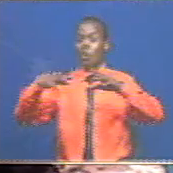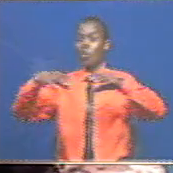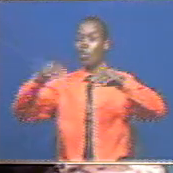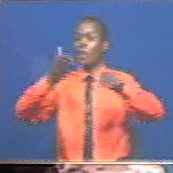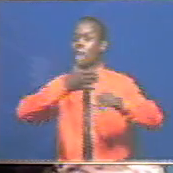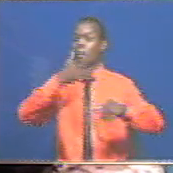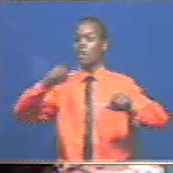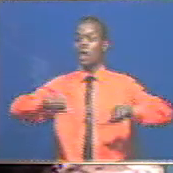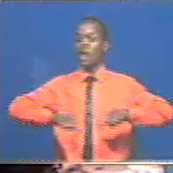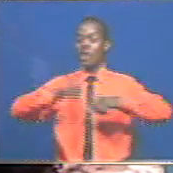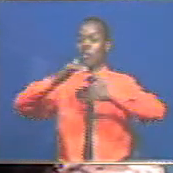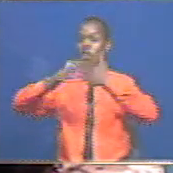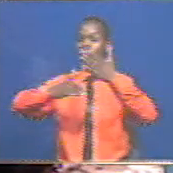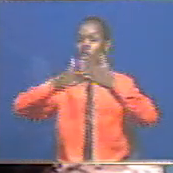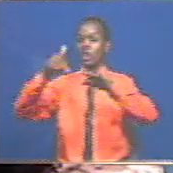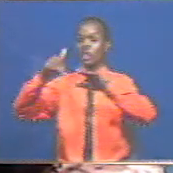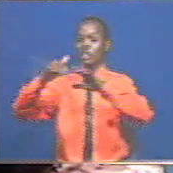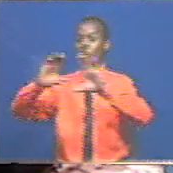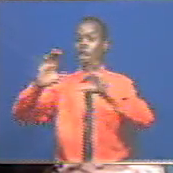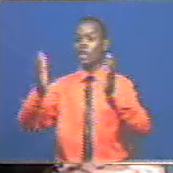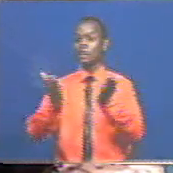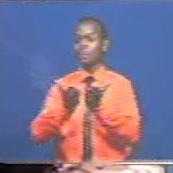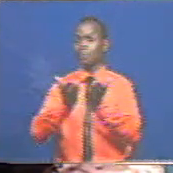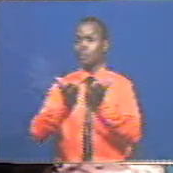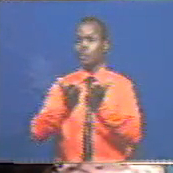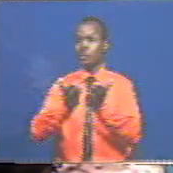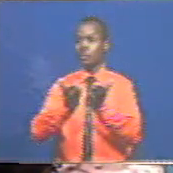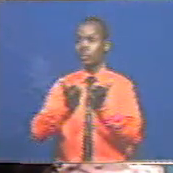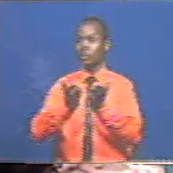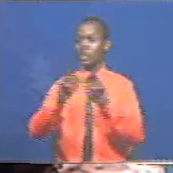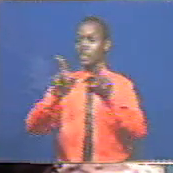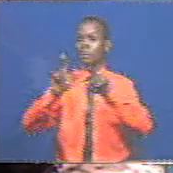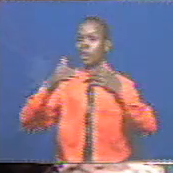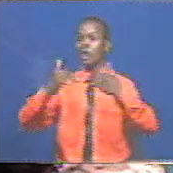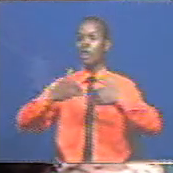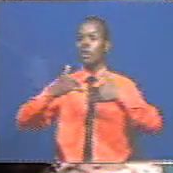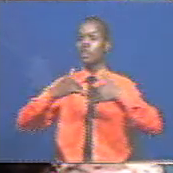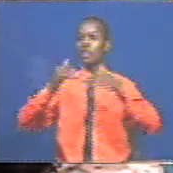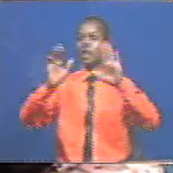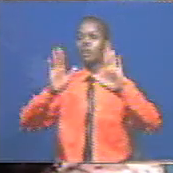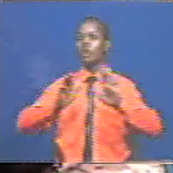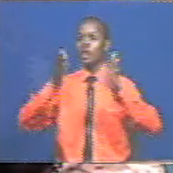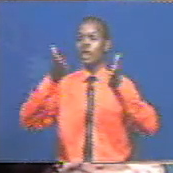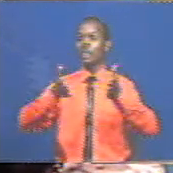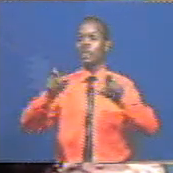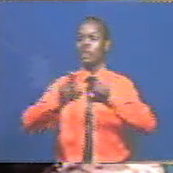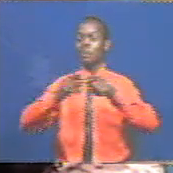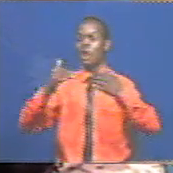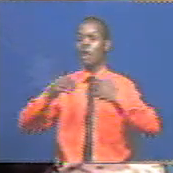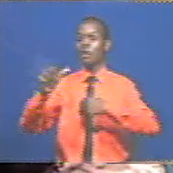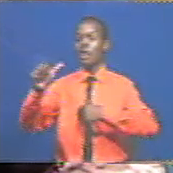in the urbanizing world and we are having the headquarters here and we have four at the regional office